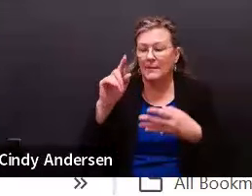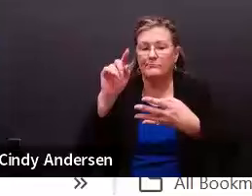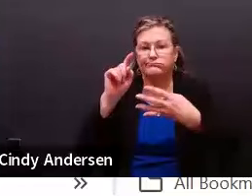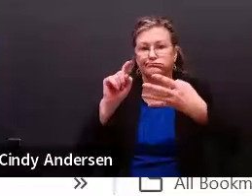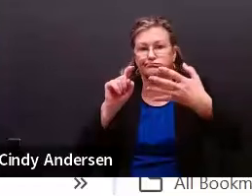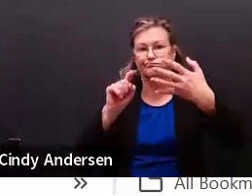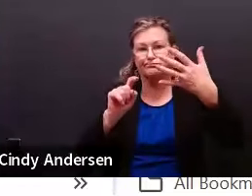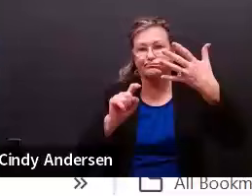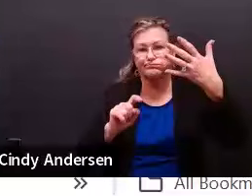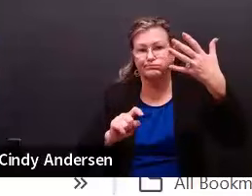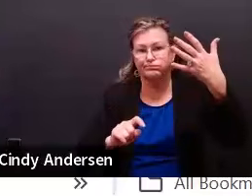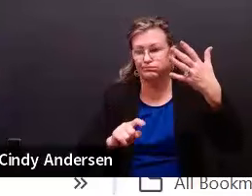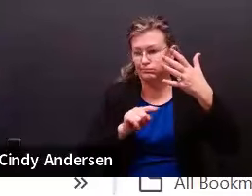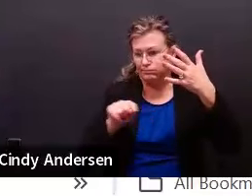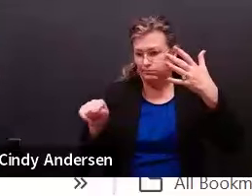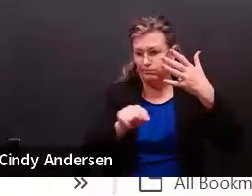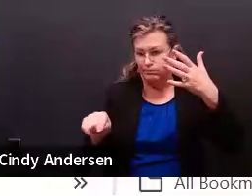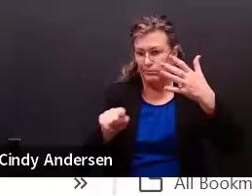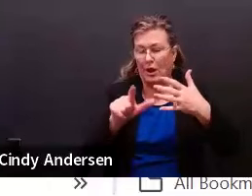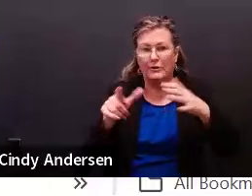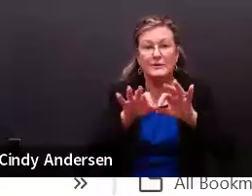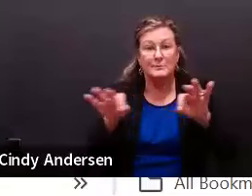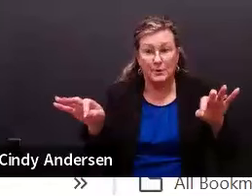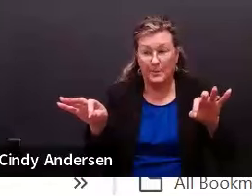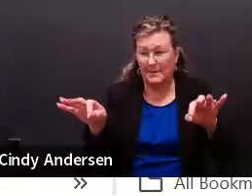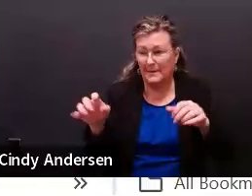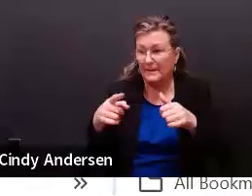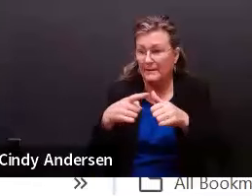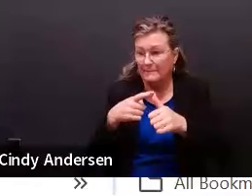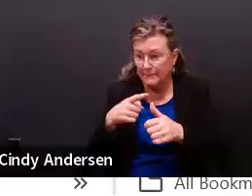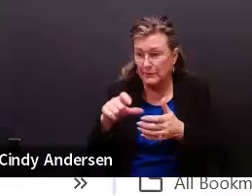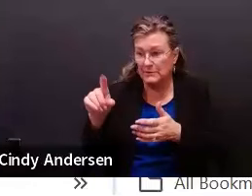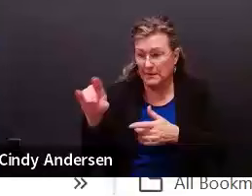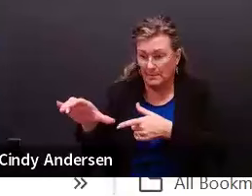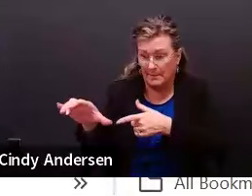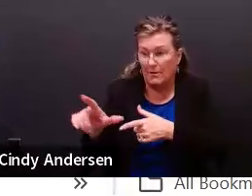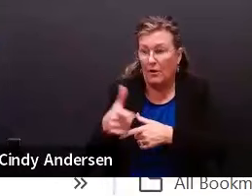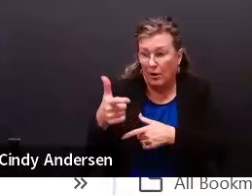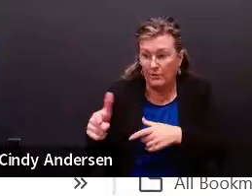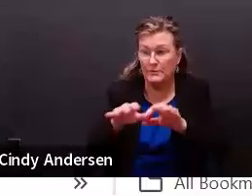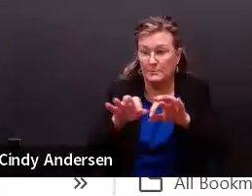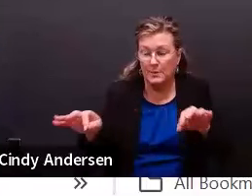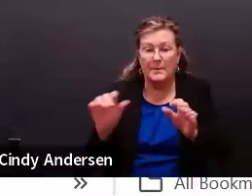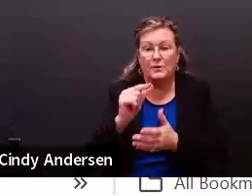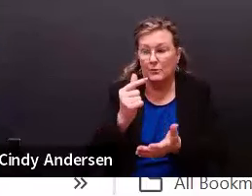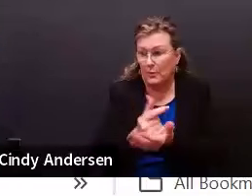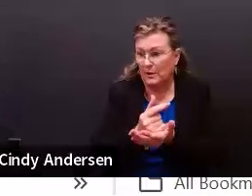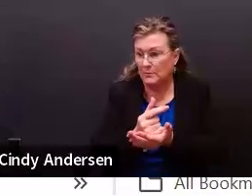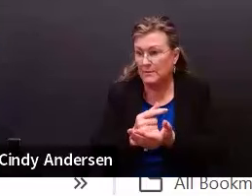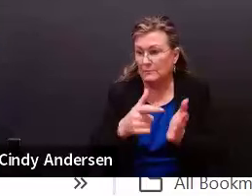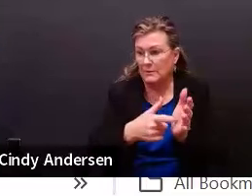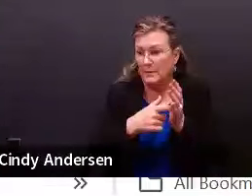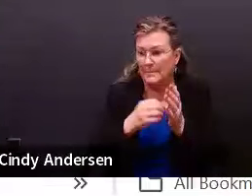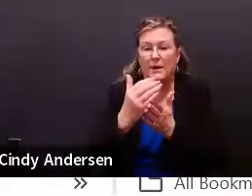down, you'll see a heading called alternate diploma. And that very first document, the alternate diploma graduation requirements and course options, is